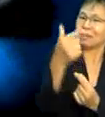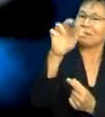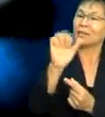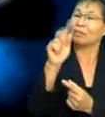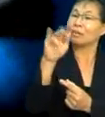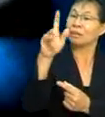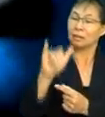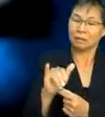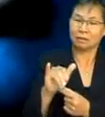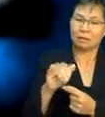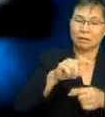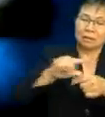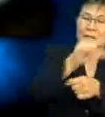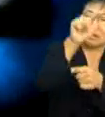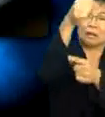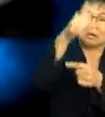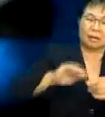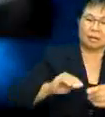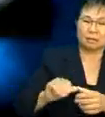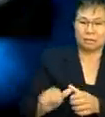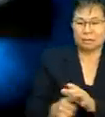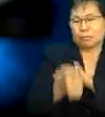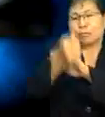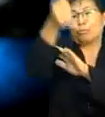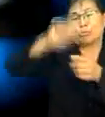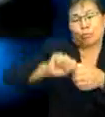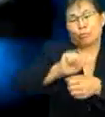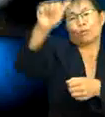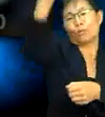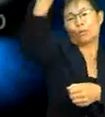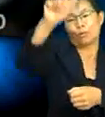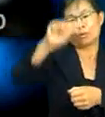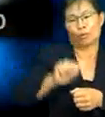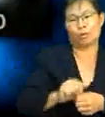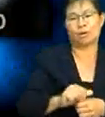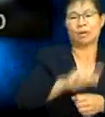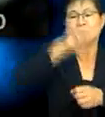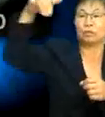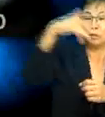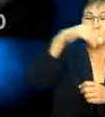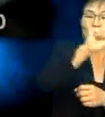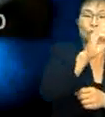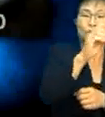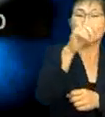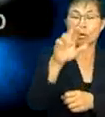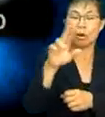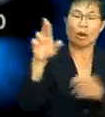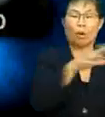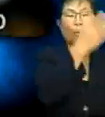The stream of gases that escape the sun's gravity is called solar wind.